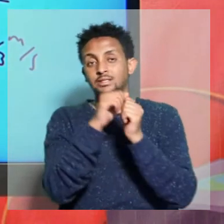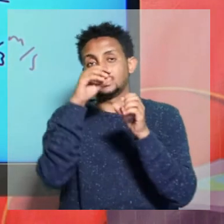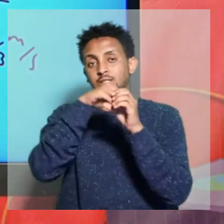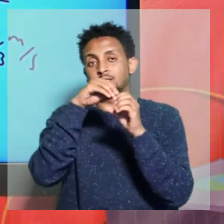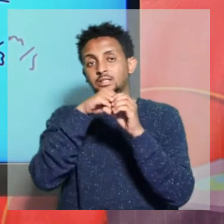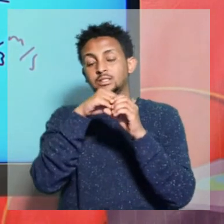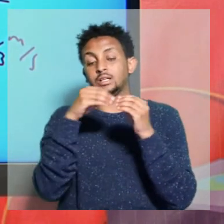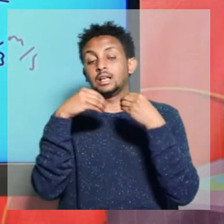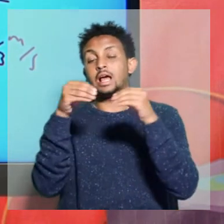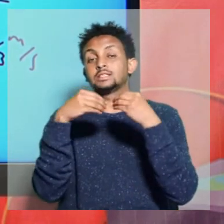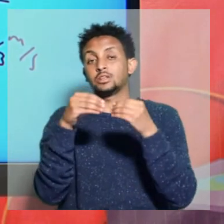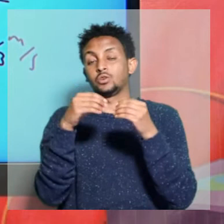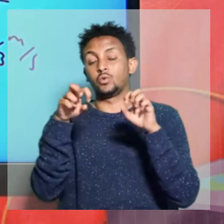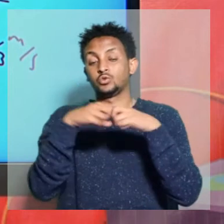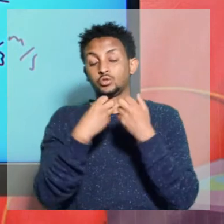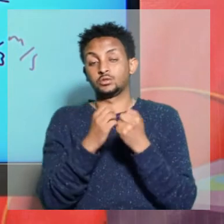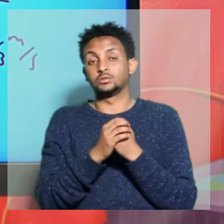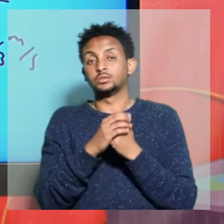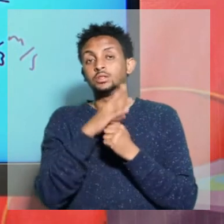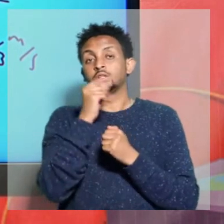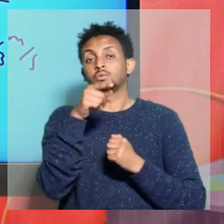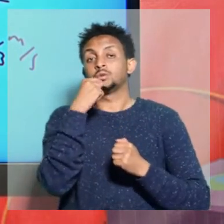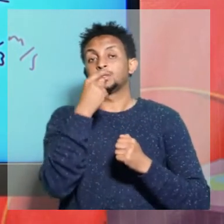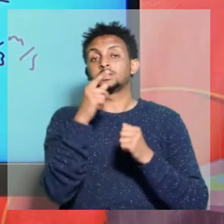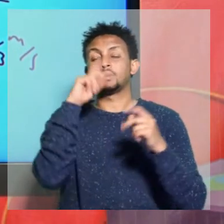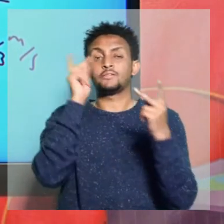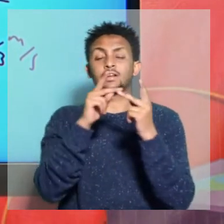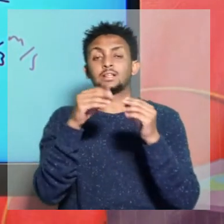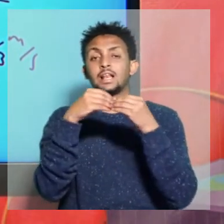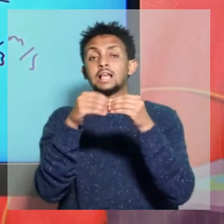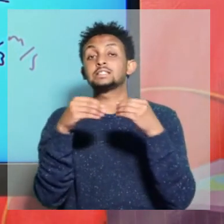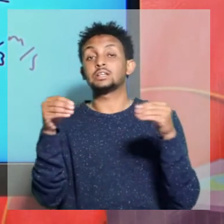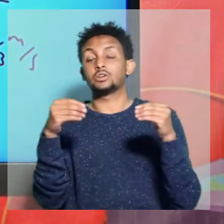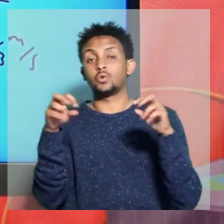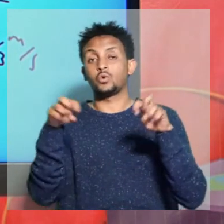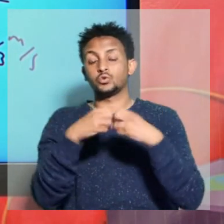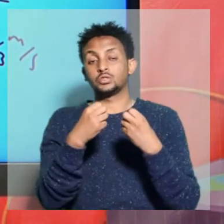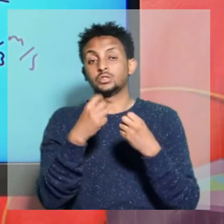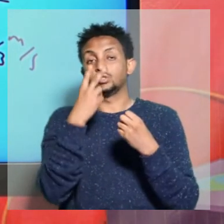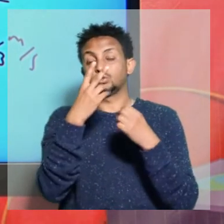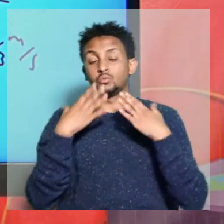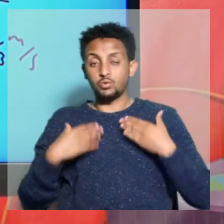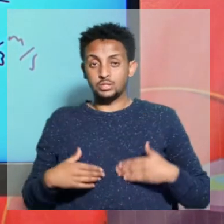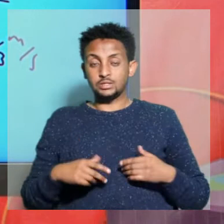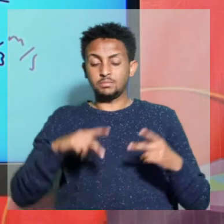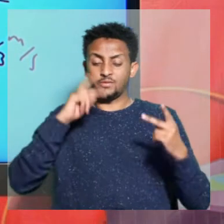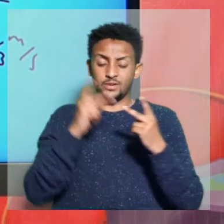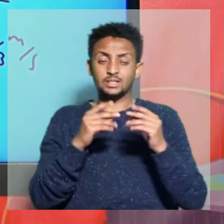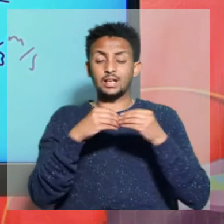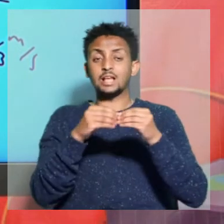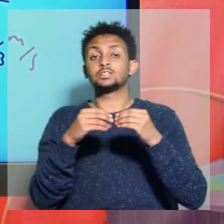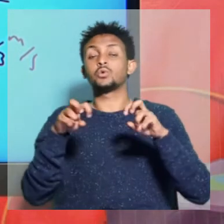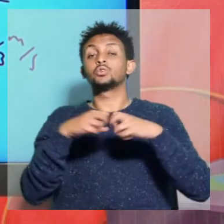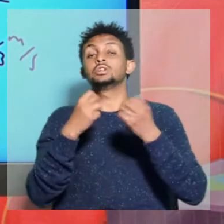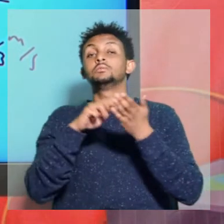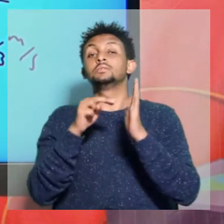an elastic collision. And it says a perfectly elastic collision. If the two bodies have a perfectly elastic